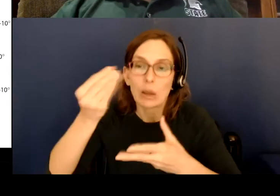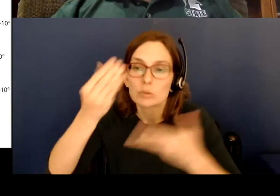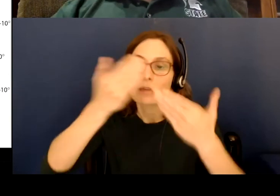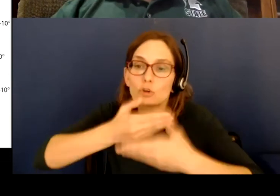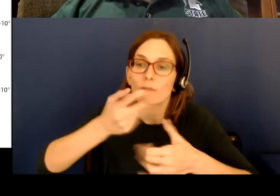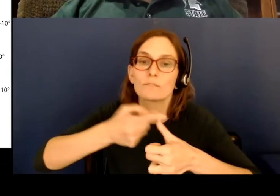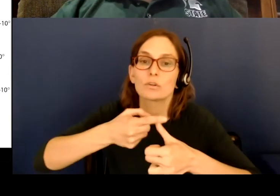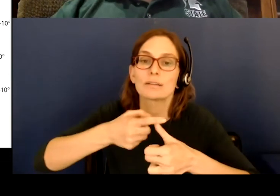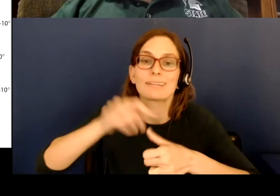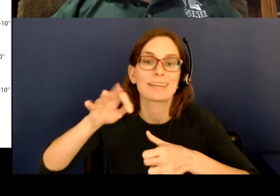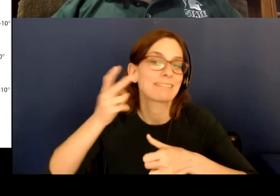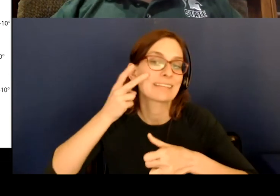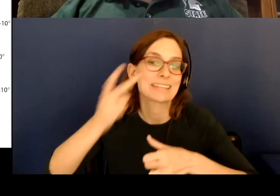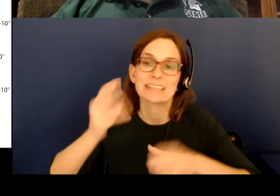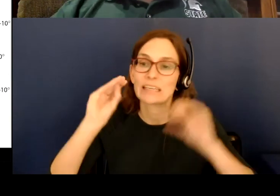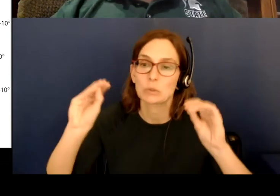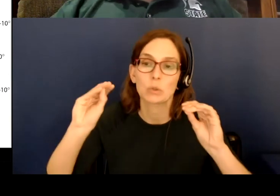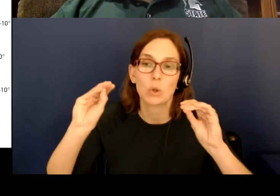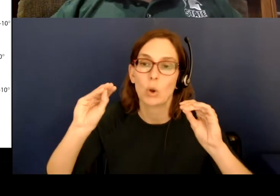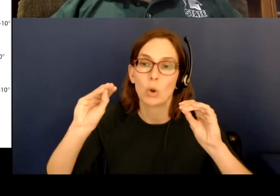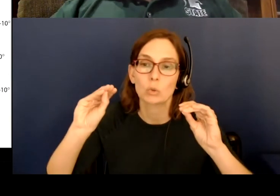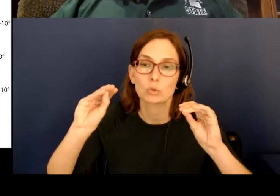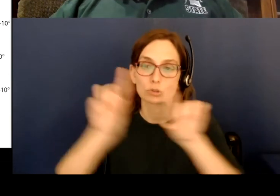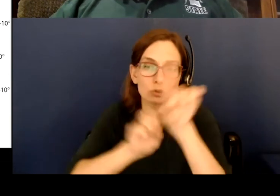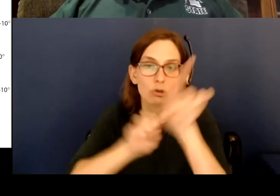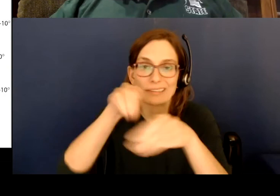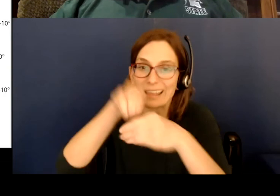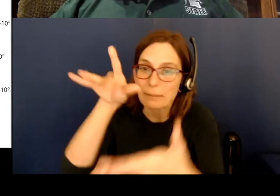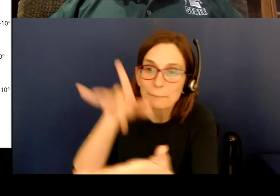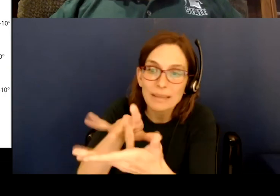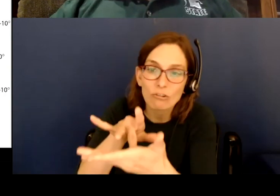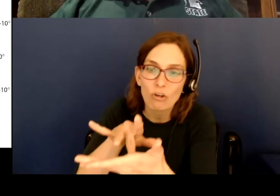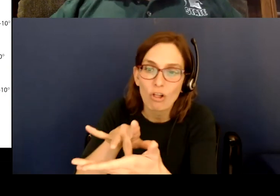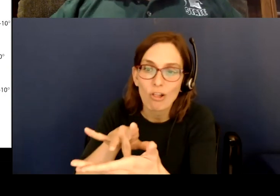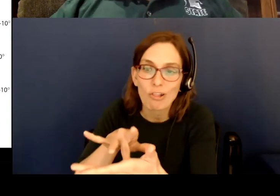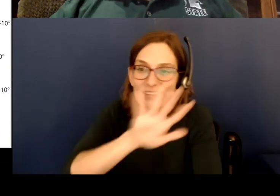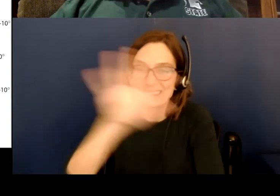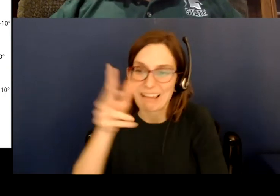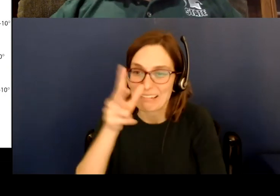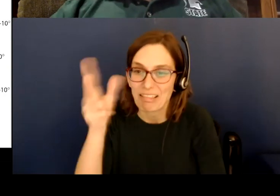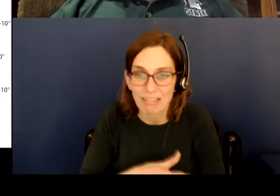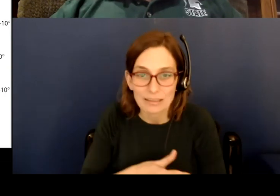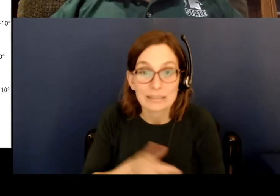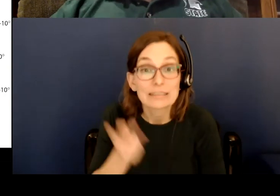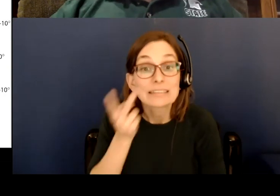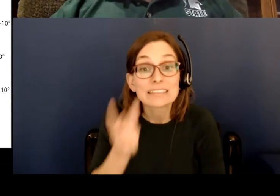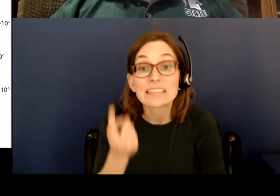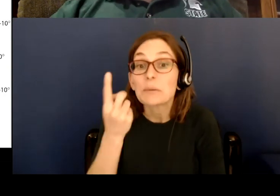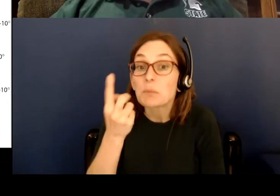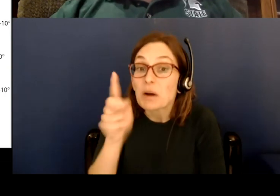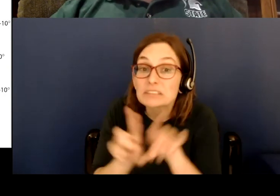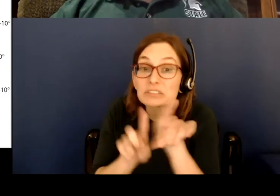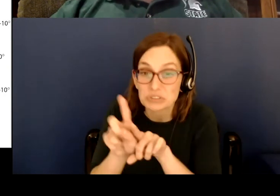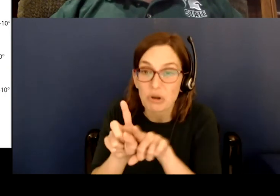don't see any stars in here, your skies stink. If you see one star, that would be this one. It would be a